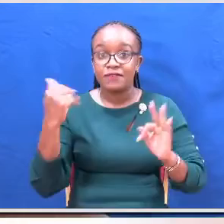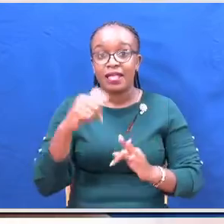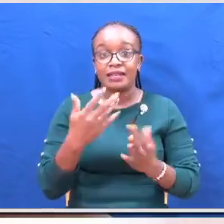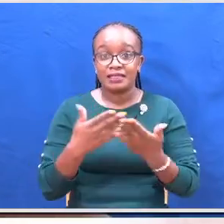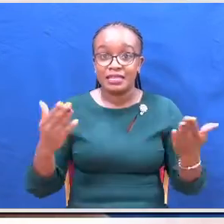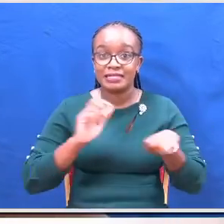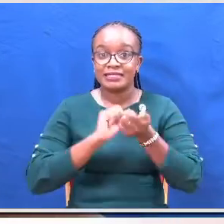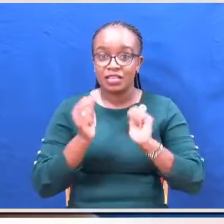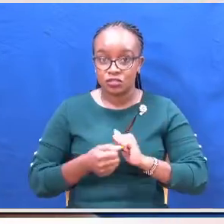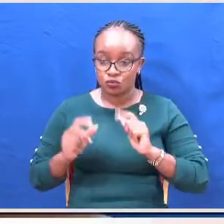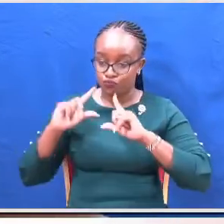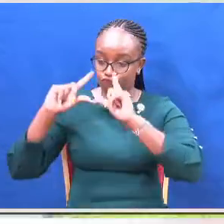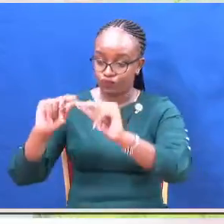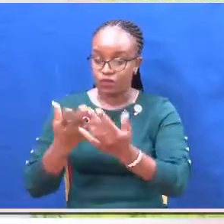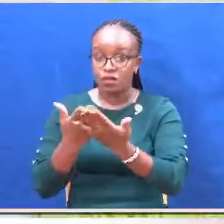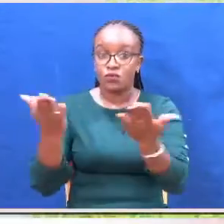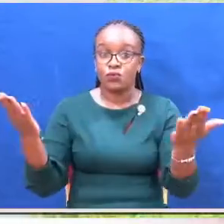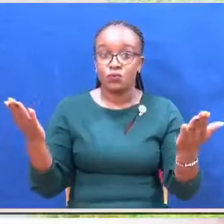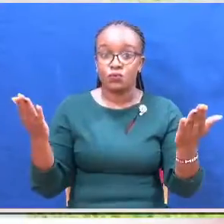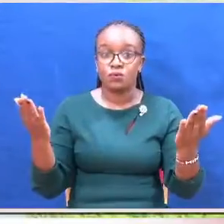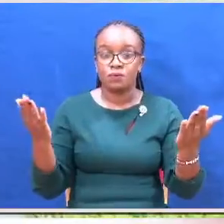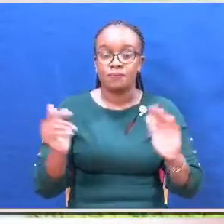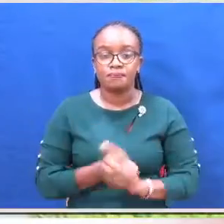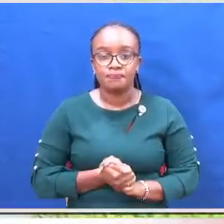you know. Like I said, we are on track.